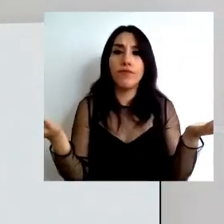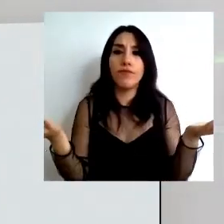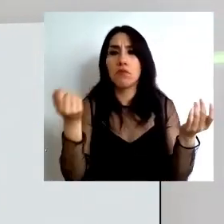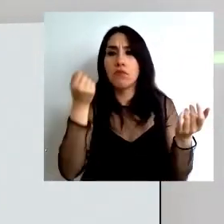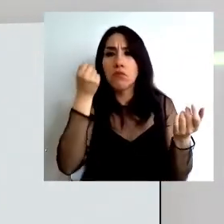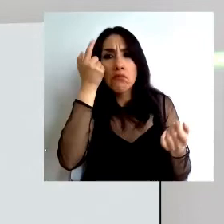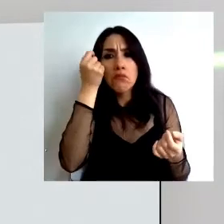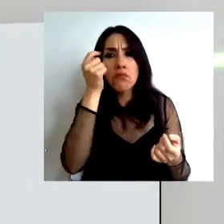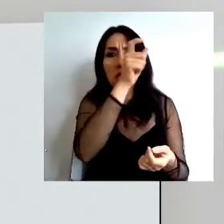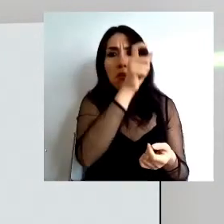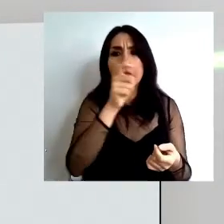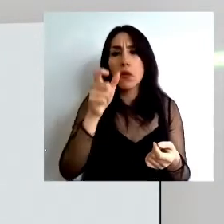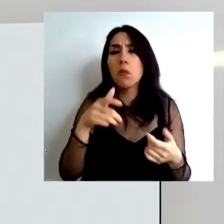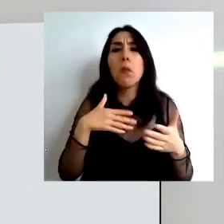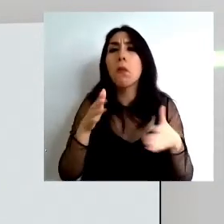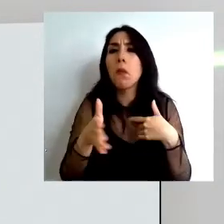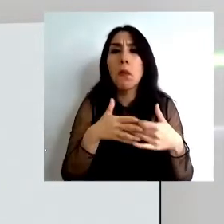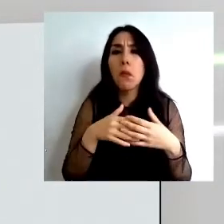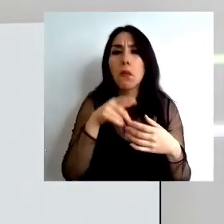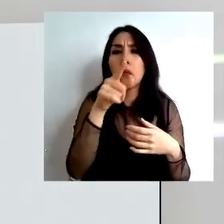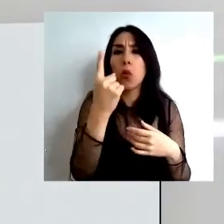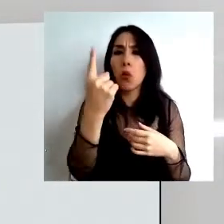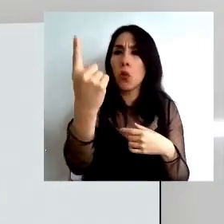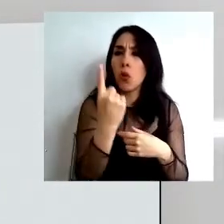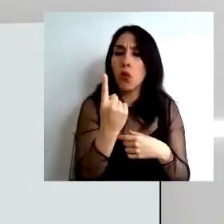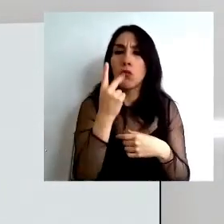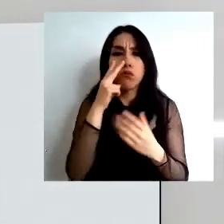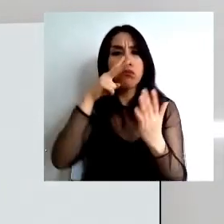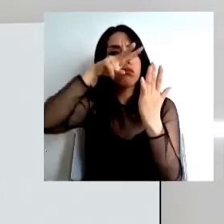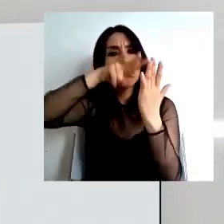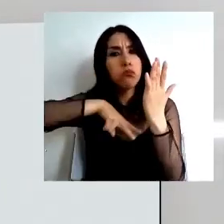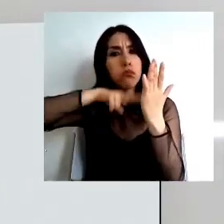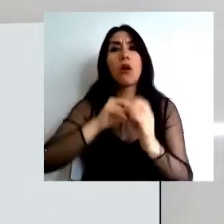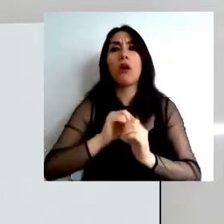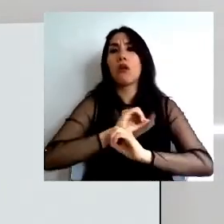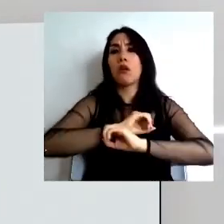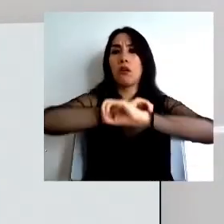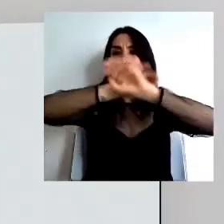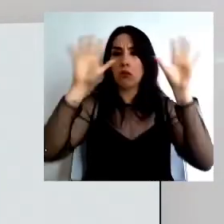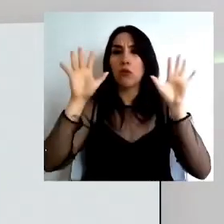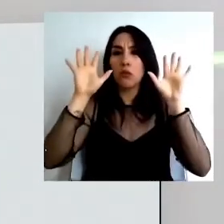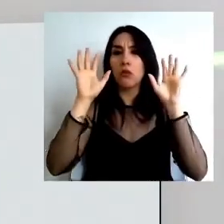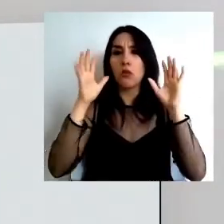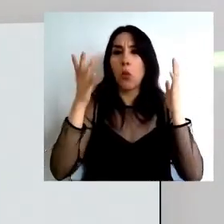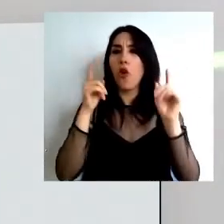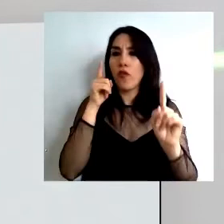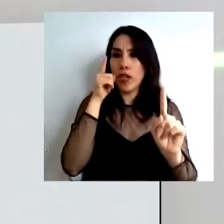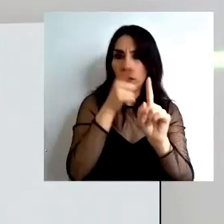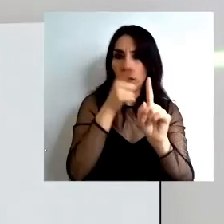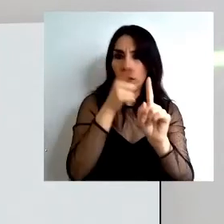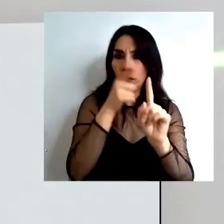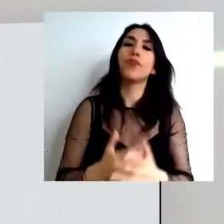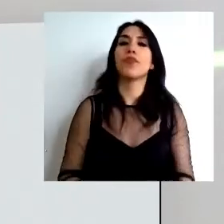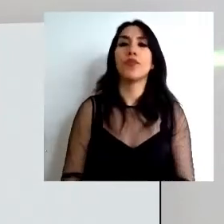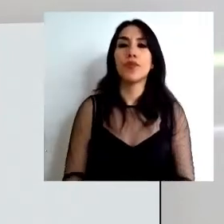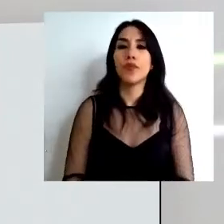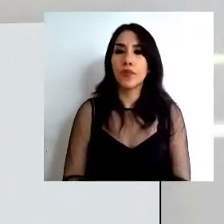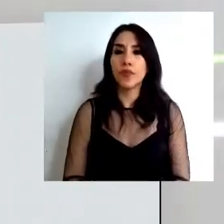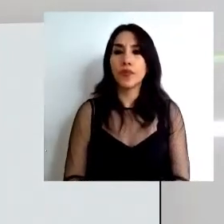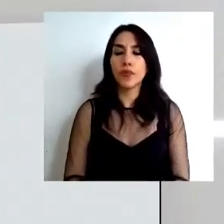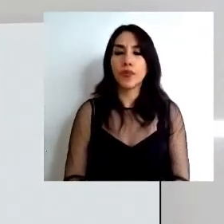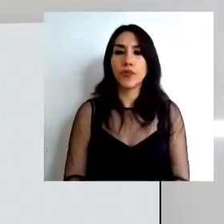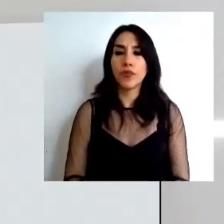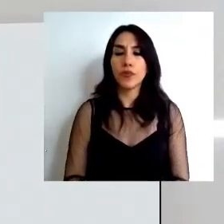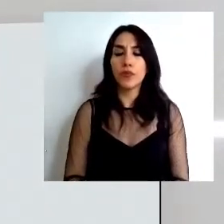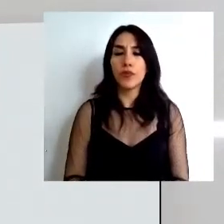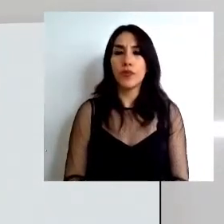And with this goal, we were a really inconvenient organization when we started